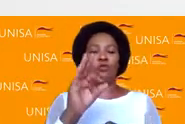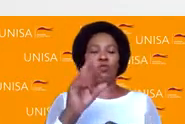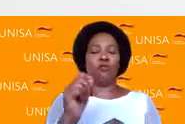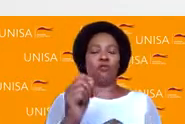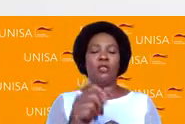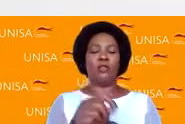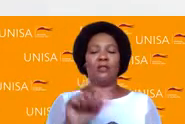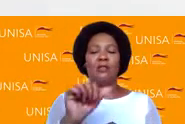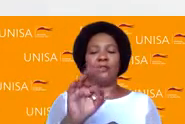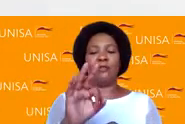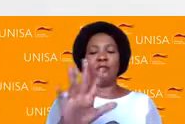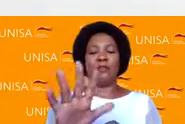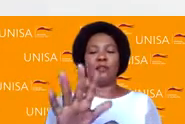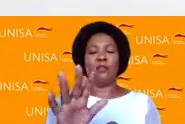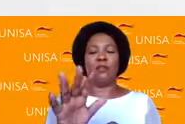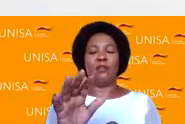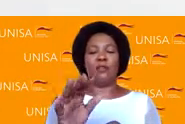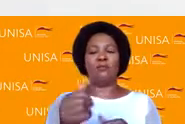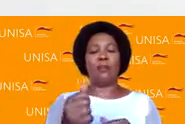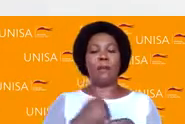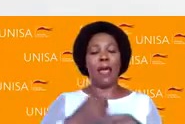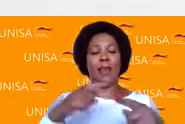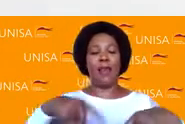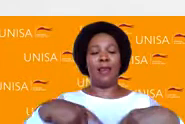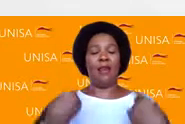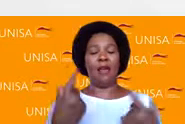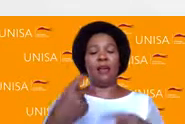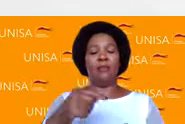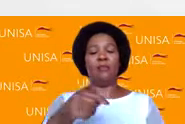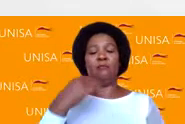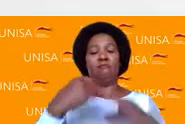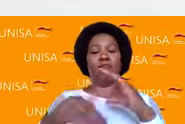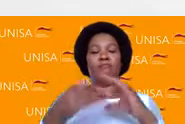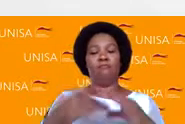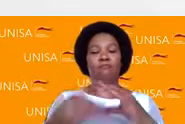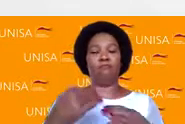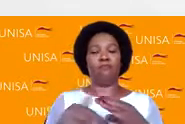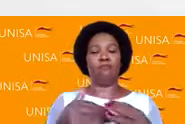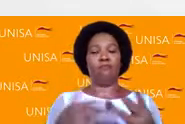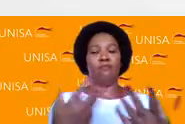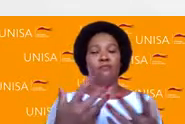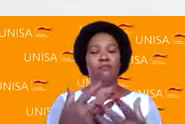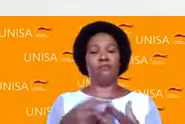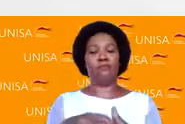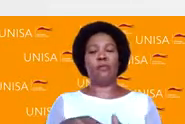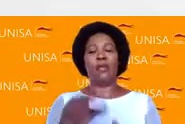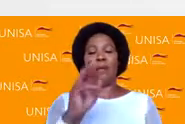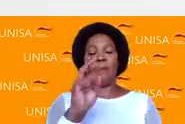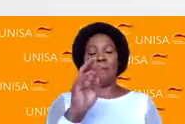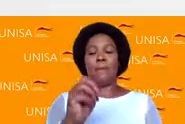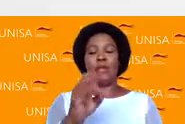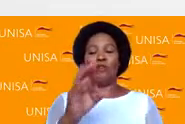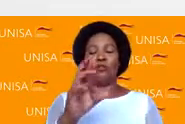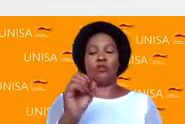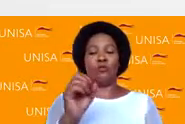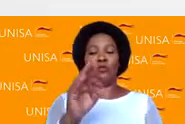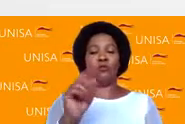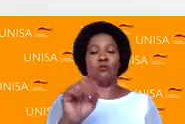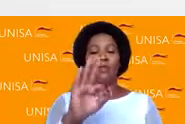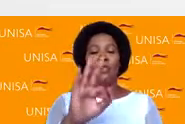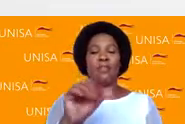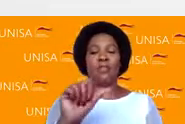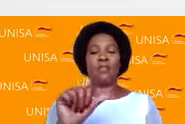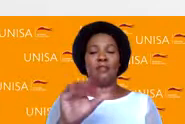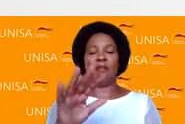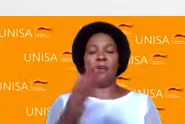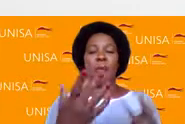your myLife account is actually a Microsoft 365 account. So if you currently have a desktop and you don't